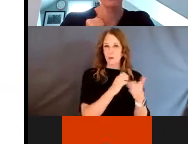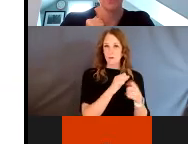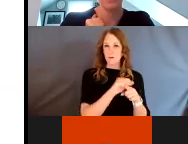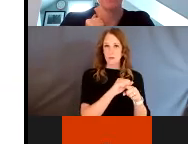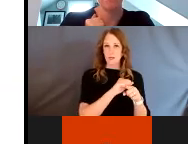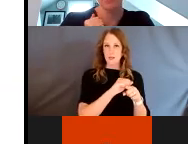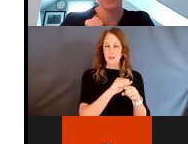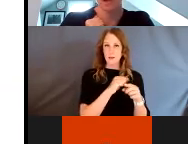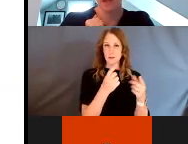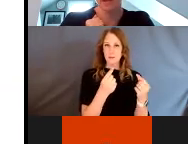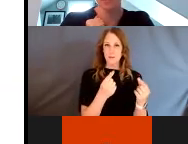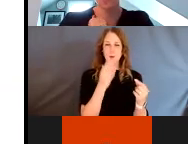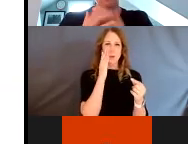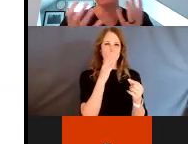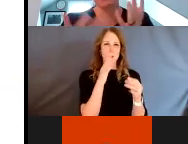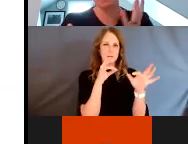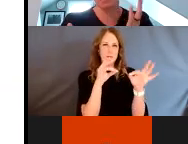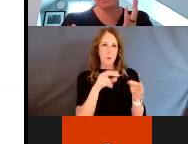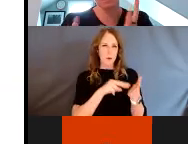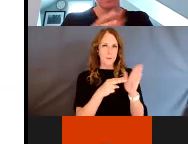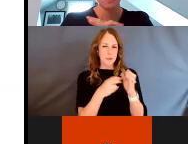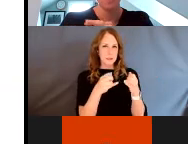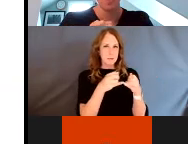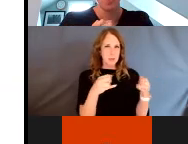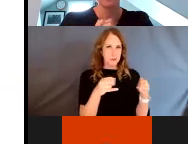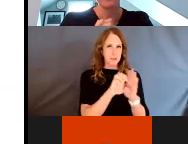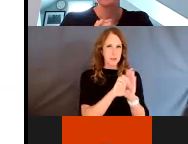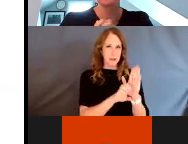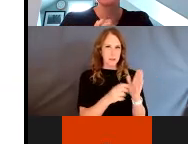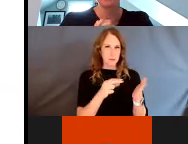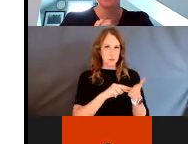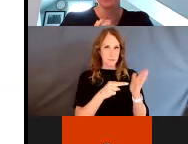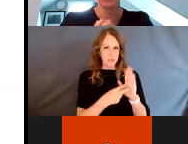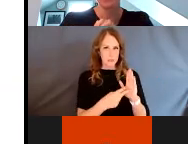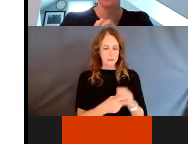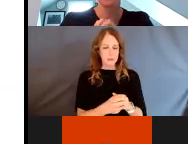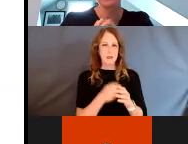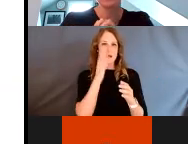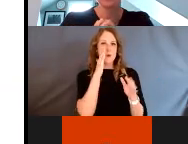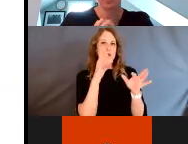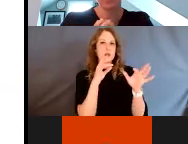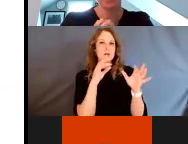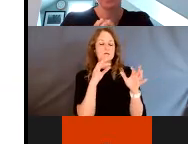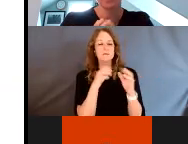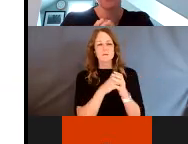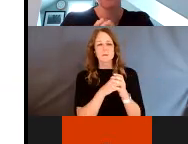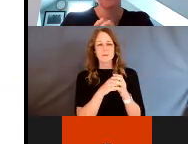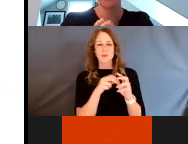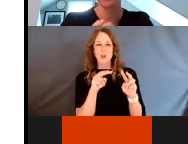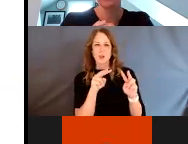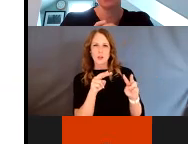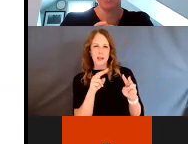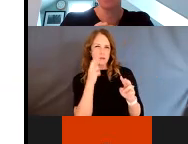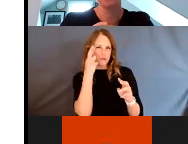to define boundaries and ethics. What are these things? We're going to explore the reason and purpose